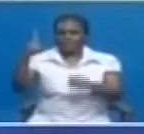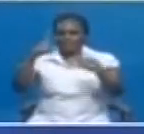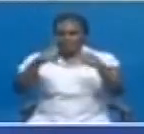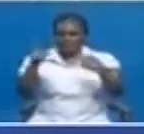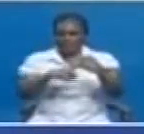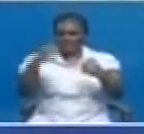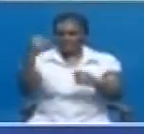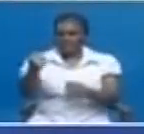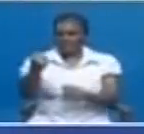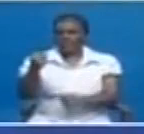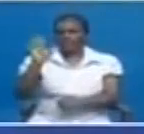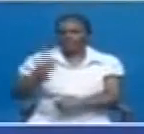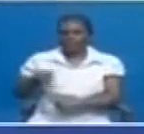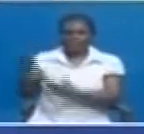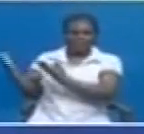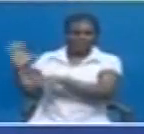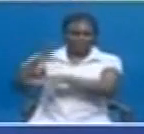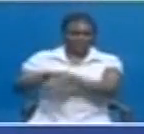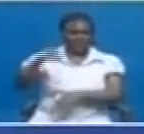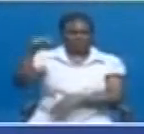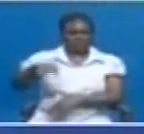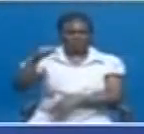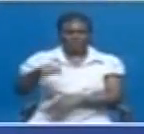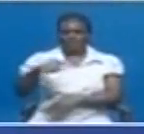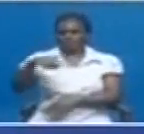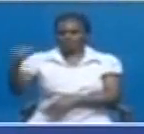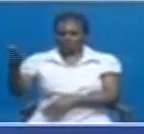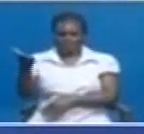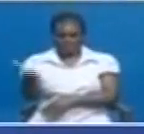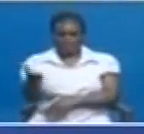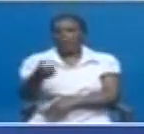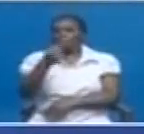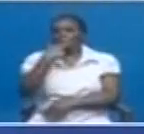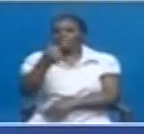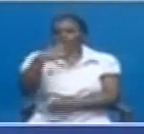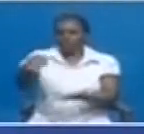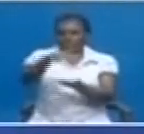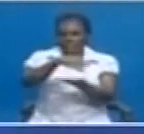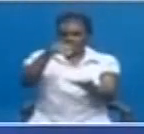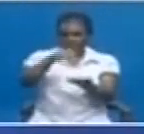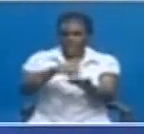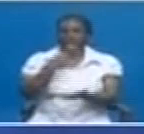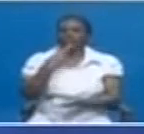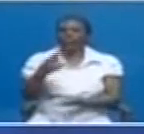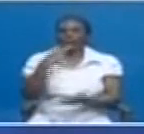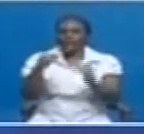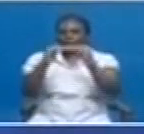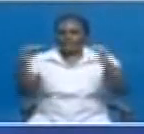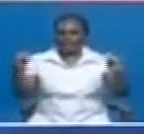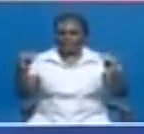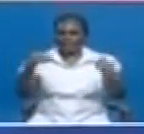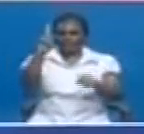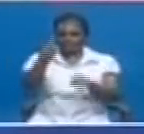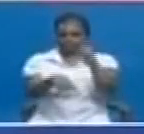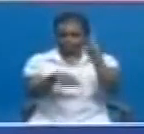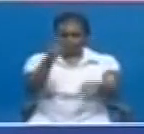65-year-old Shokwoi Kiprop. Today, she visits the Field Marsham Medical Center. Her sugar levels have been